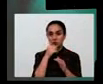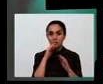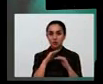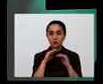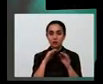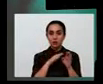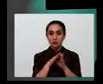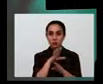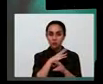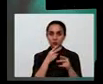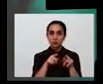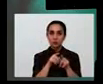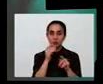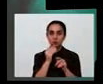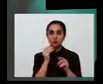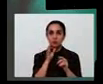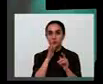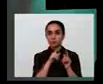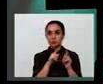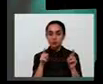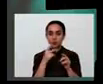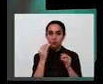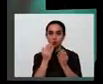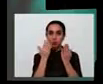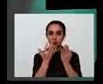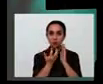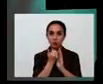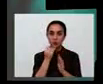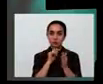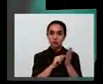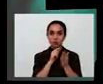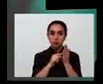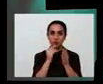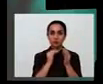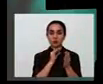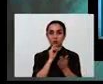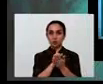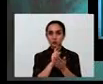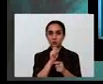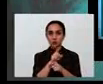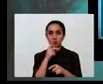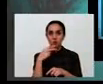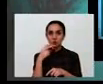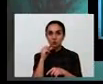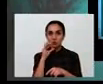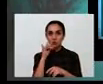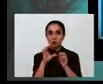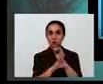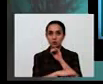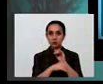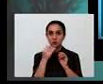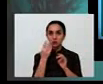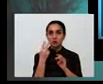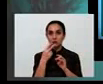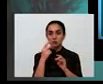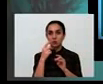oshirilgan bosib o'tgan yo'lini o'qib olamiz. Demak, savol va topshiriqlar 21, ya'ni 20-asr oxiri,